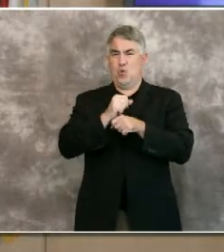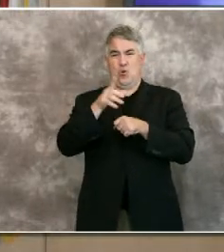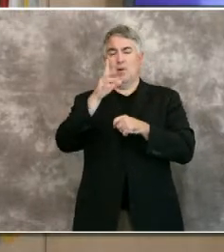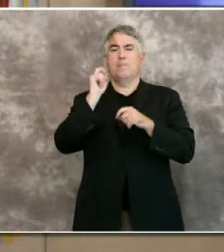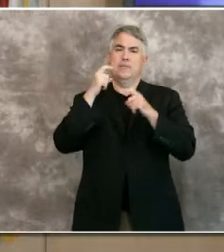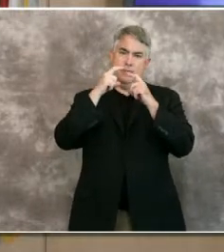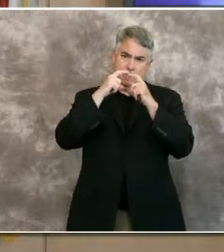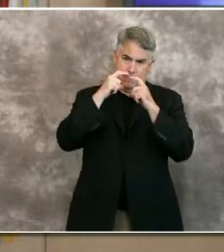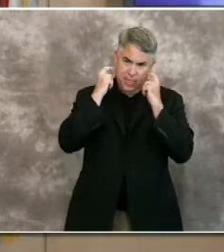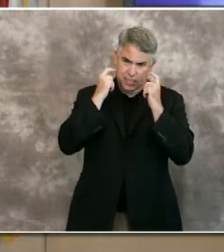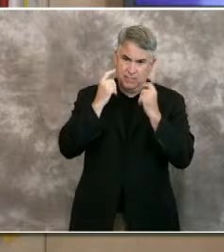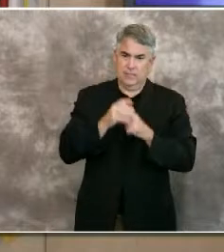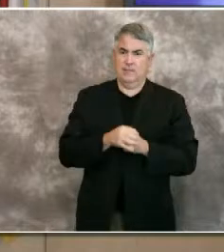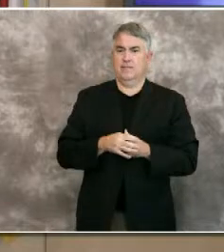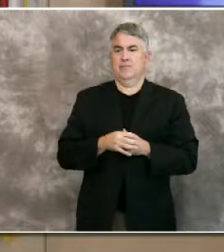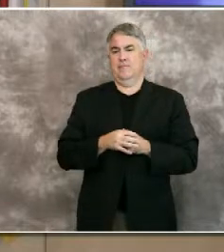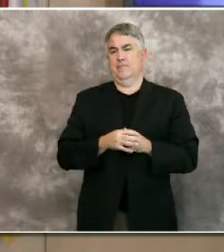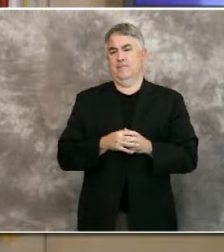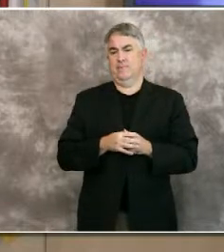who are obtaining